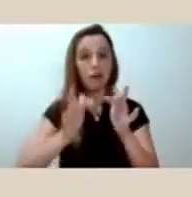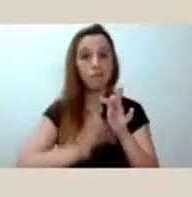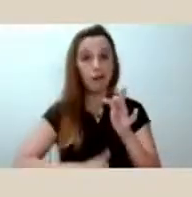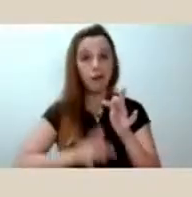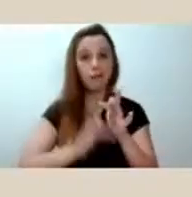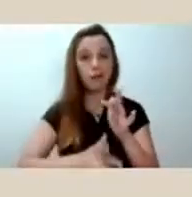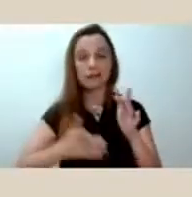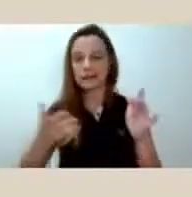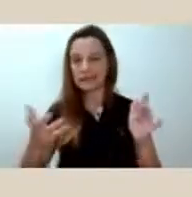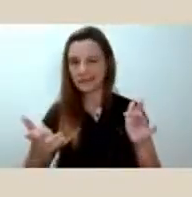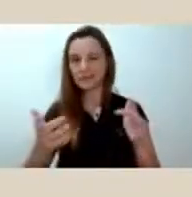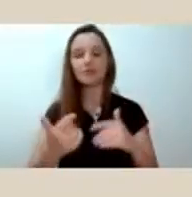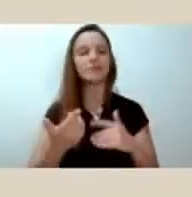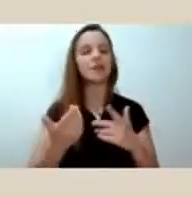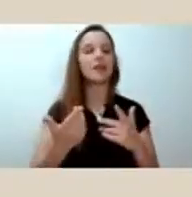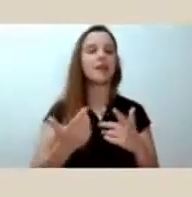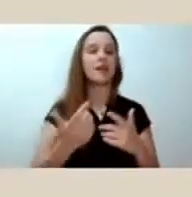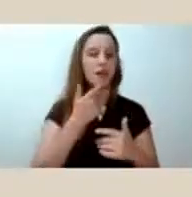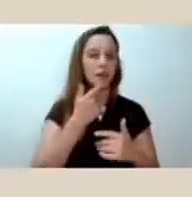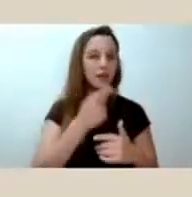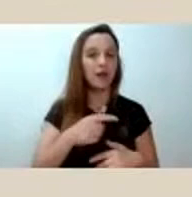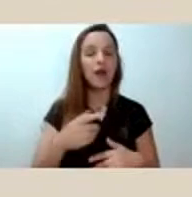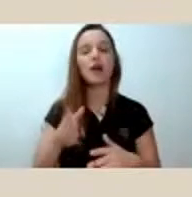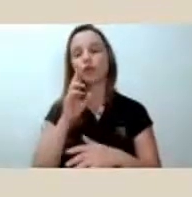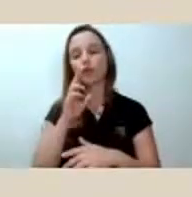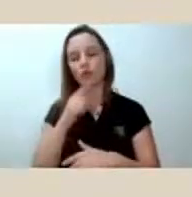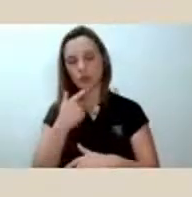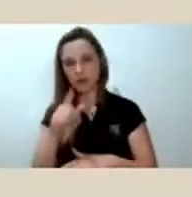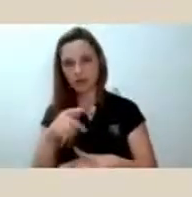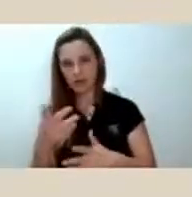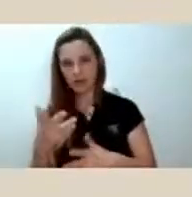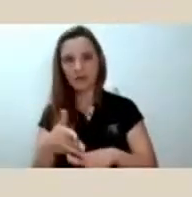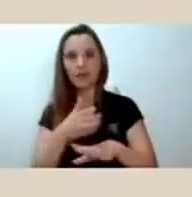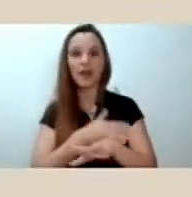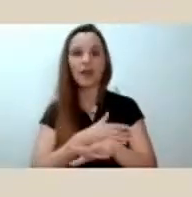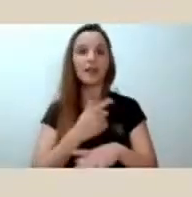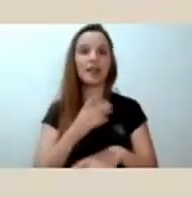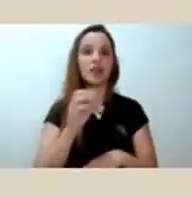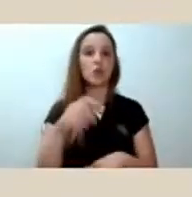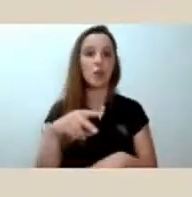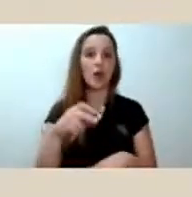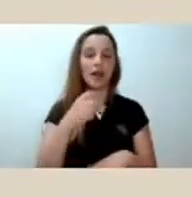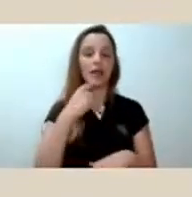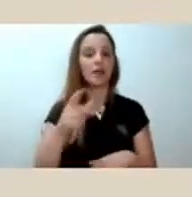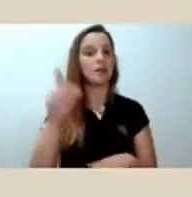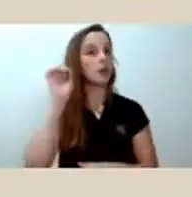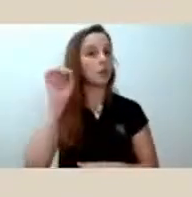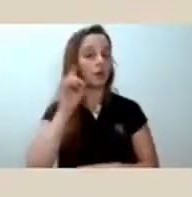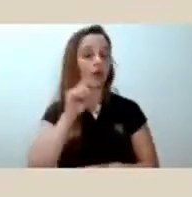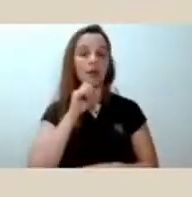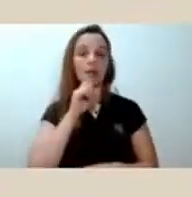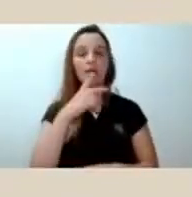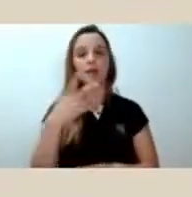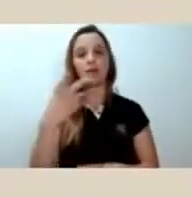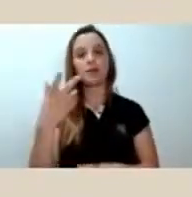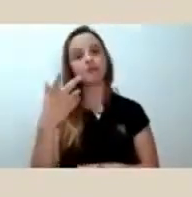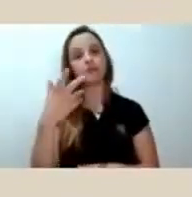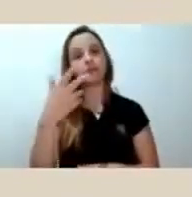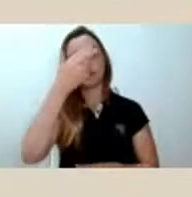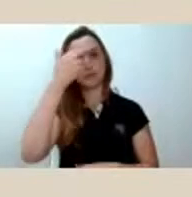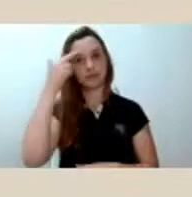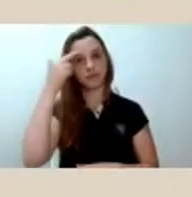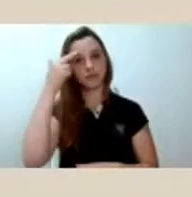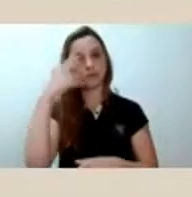go again. So given what Joanna just said, that it's important to avoid biasing these algorithms. So can we think